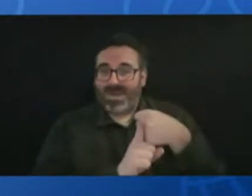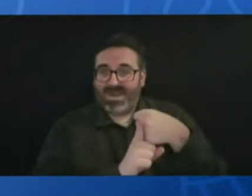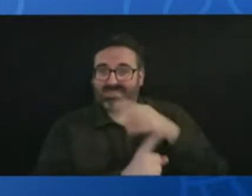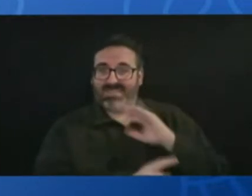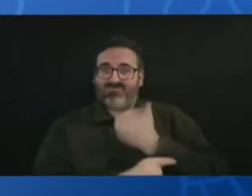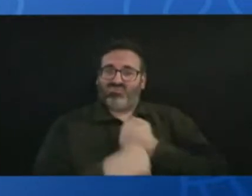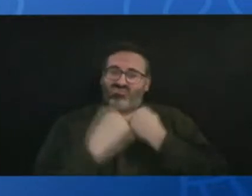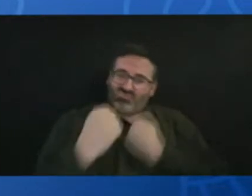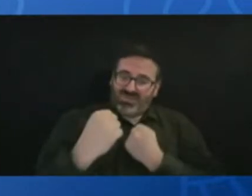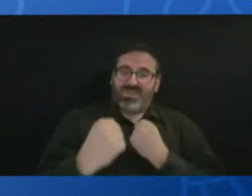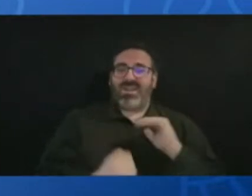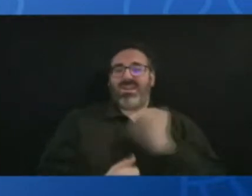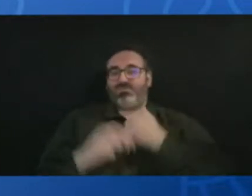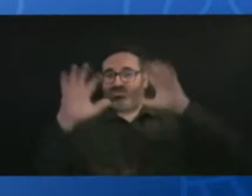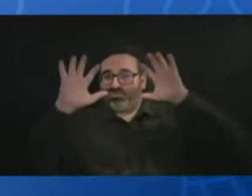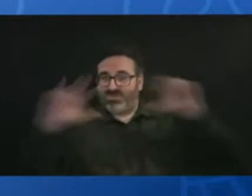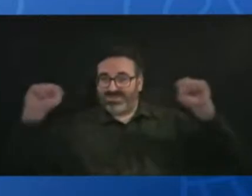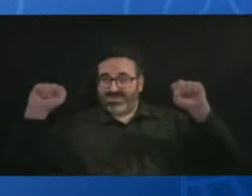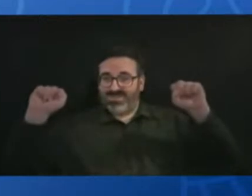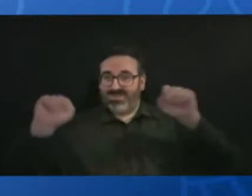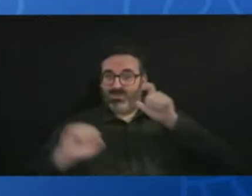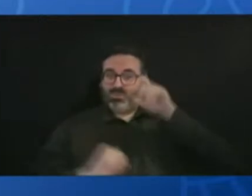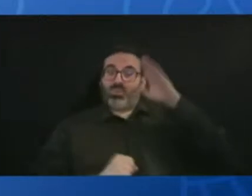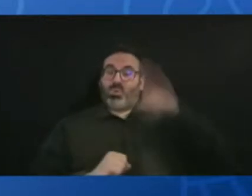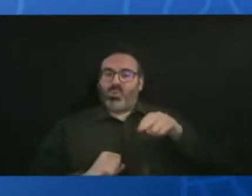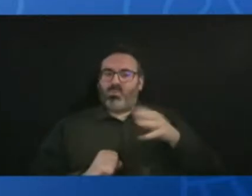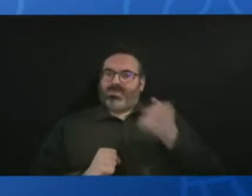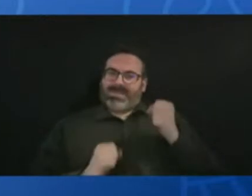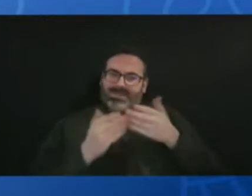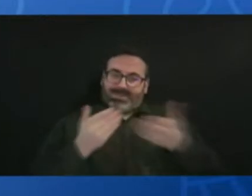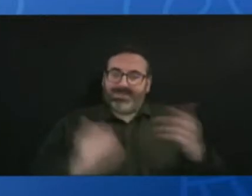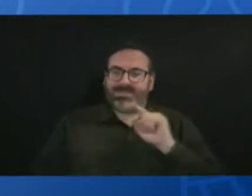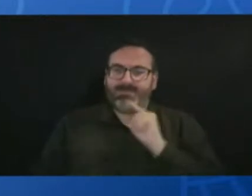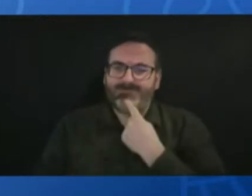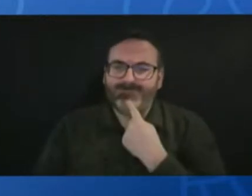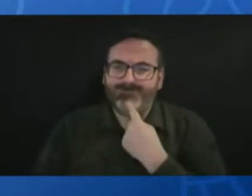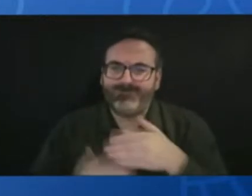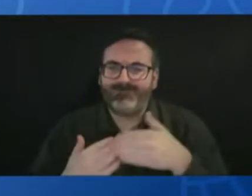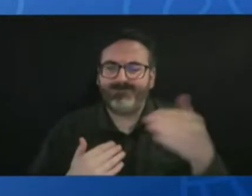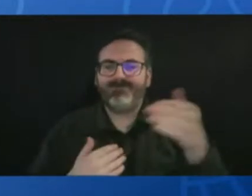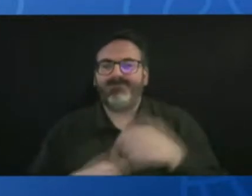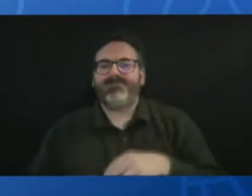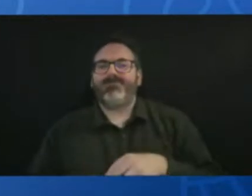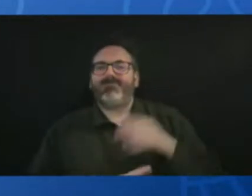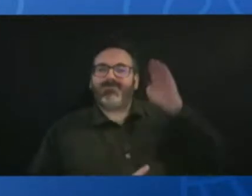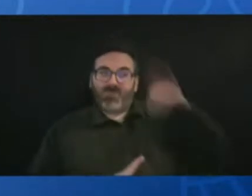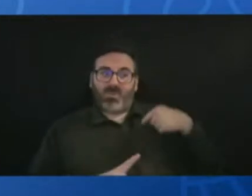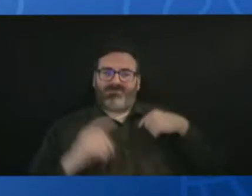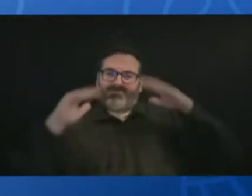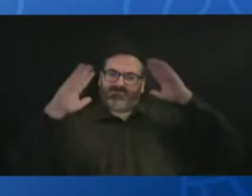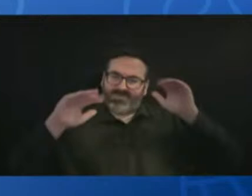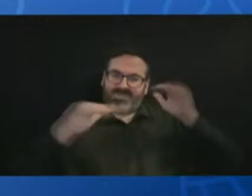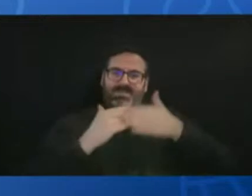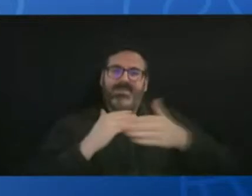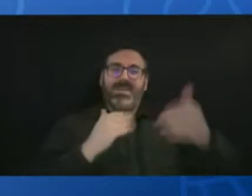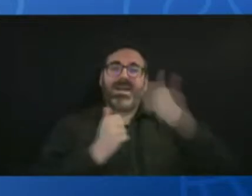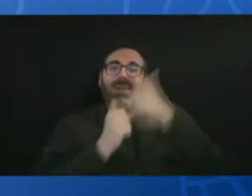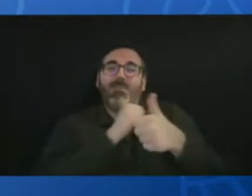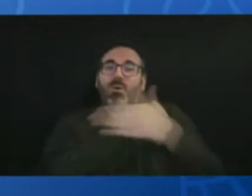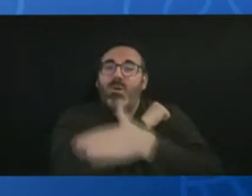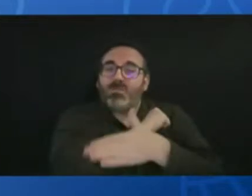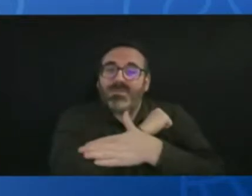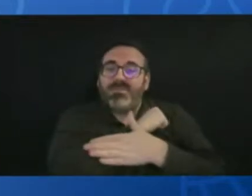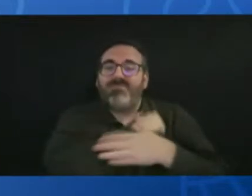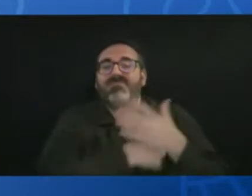to know that we expect every country, certainly Bangladesh and others, to say the least, to follow